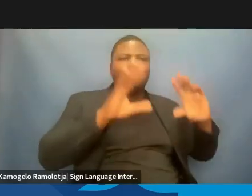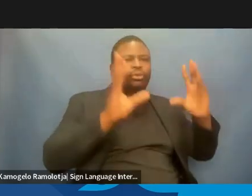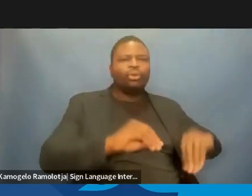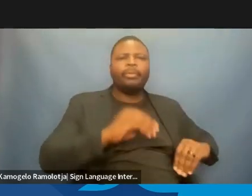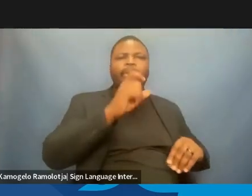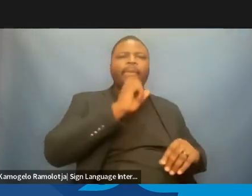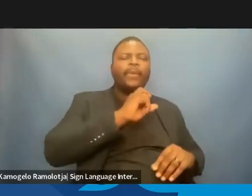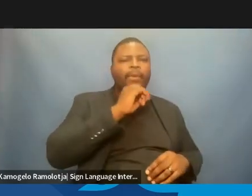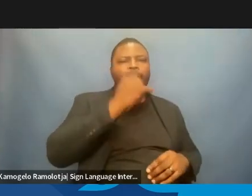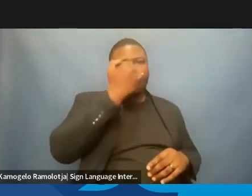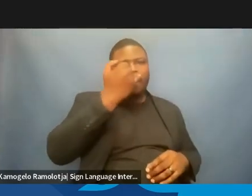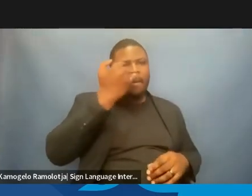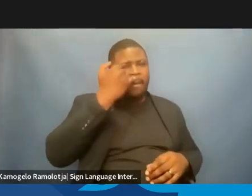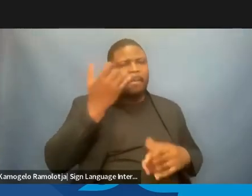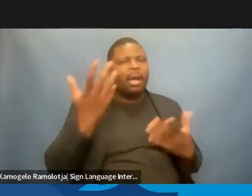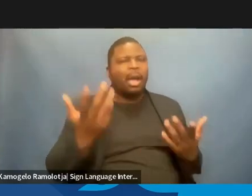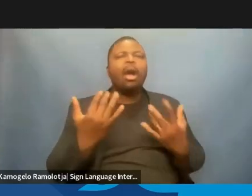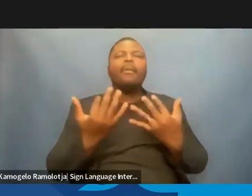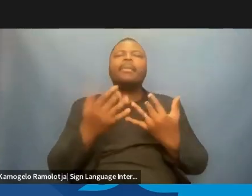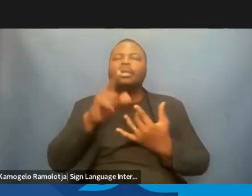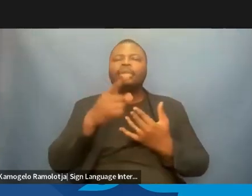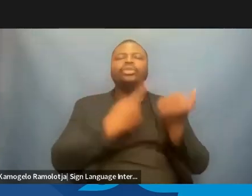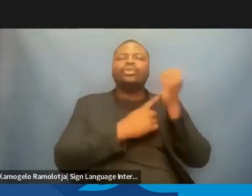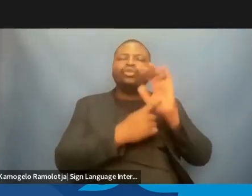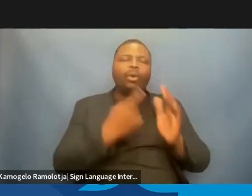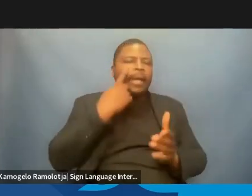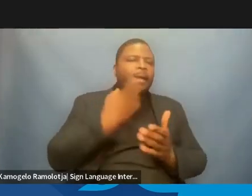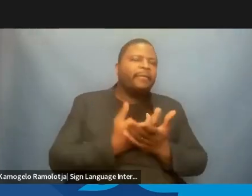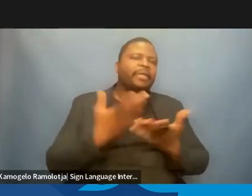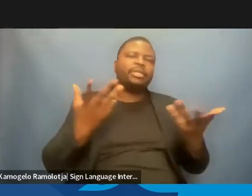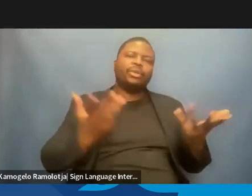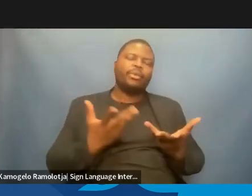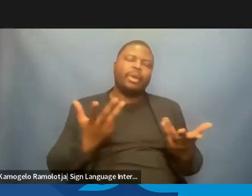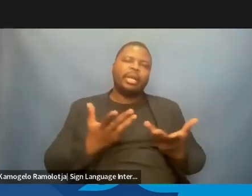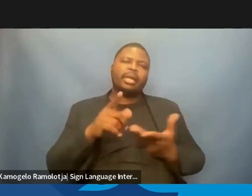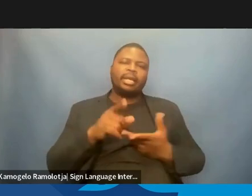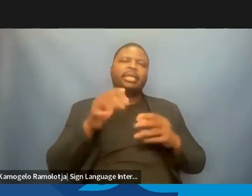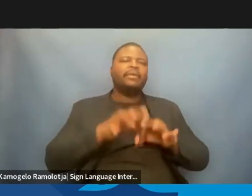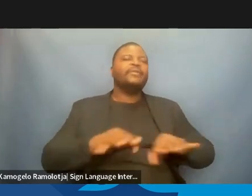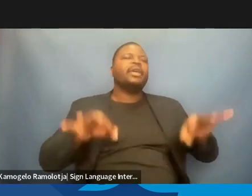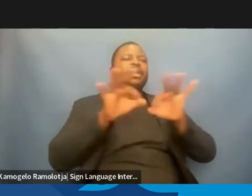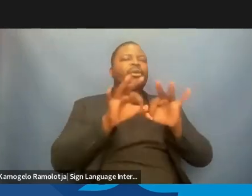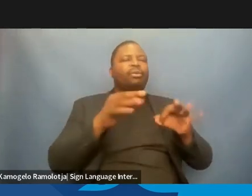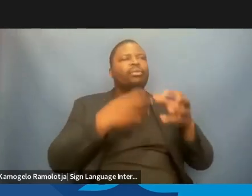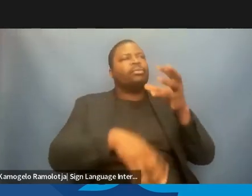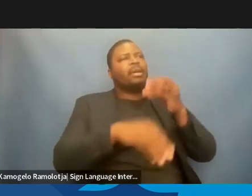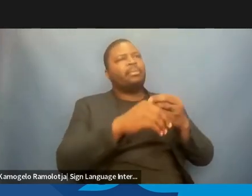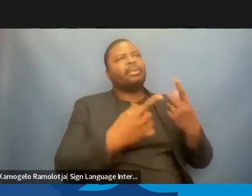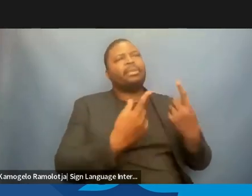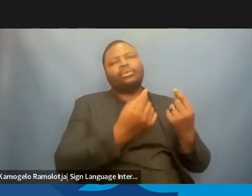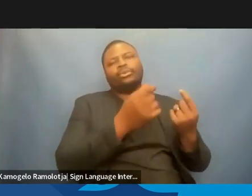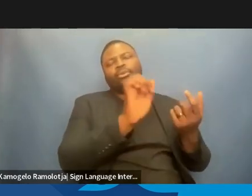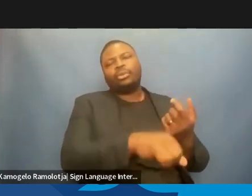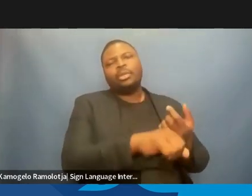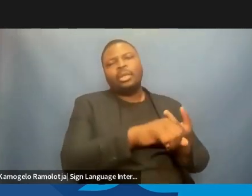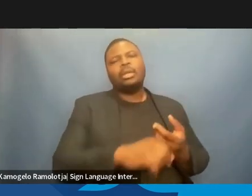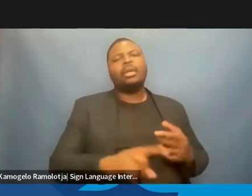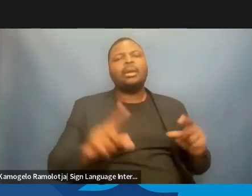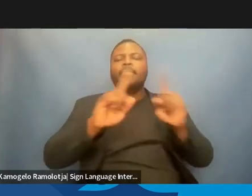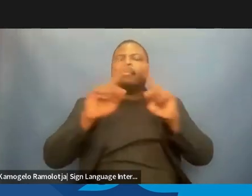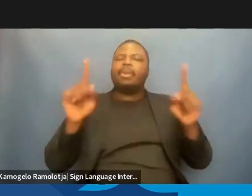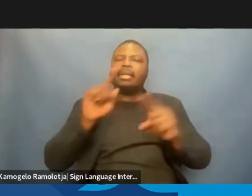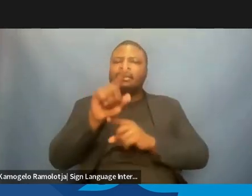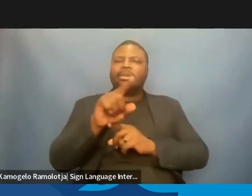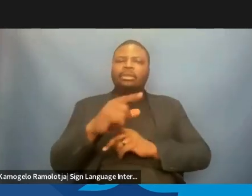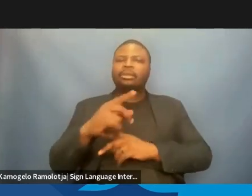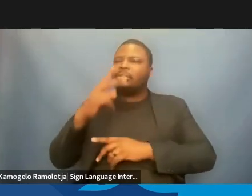value of all that you are doing? So that shows that there's no trust or there's lack of